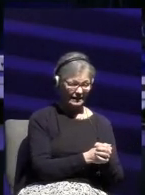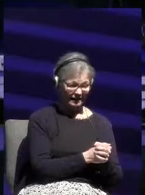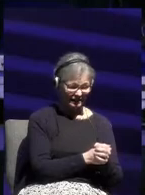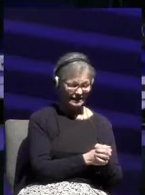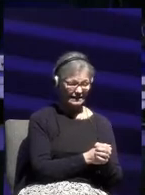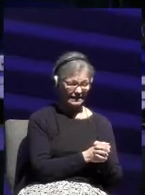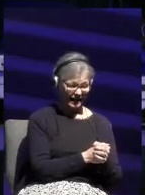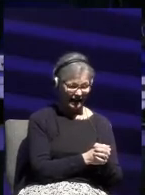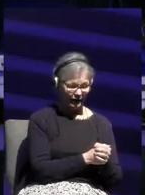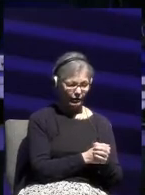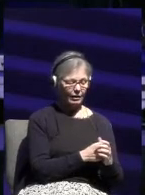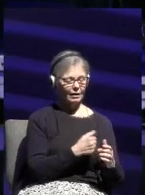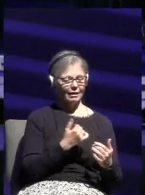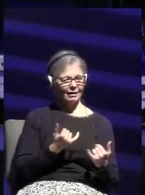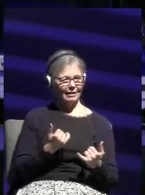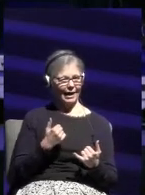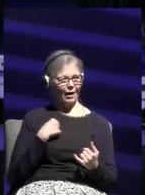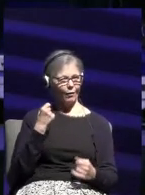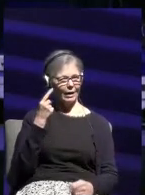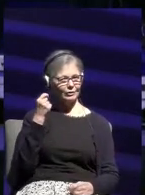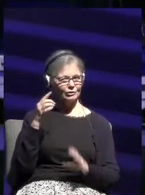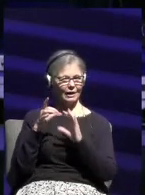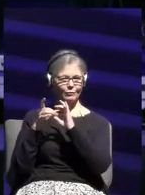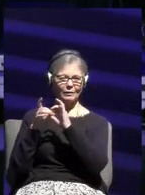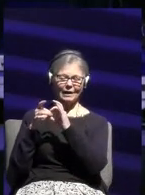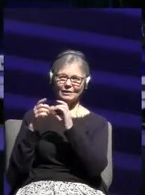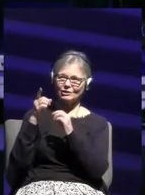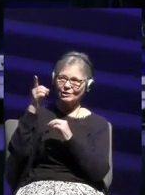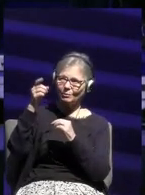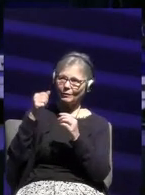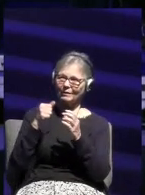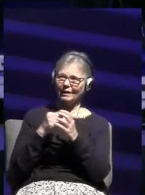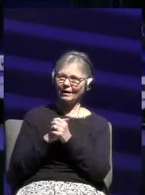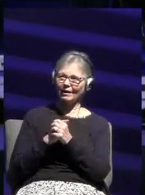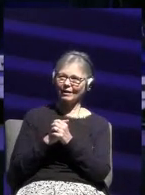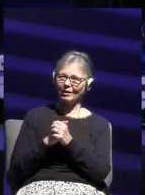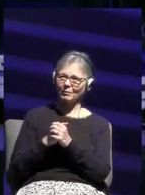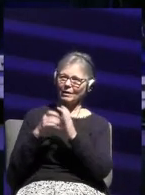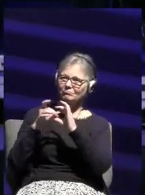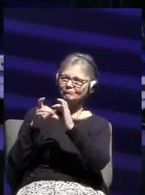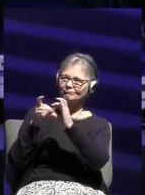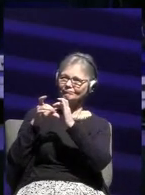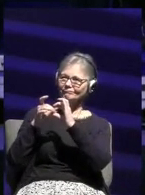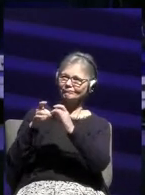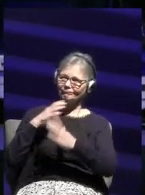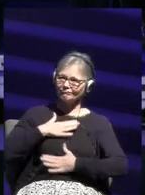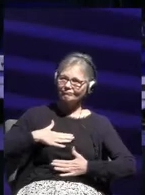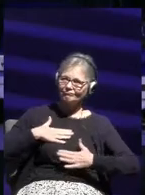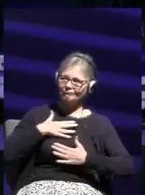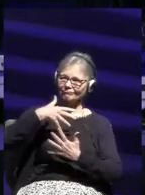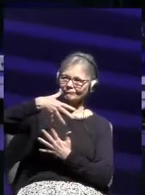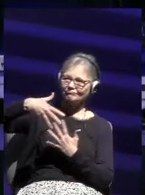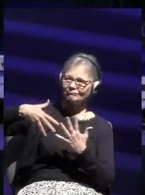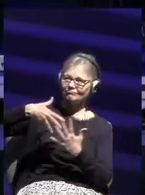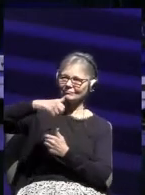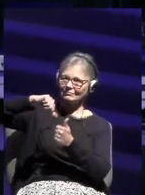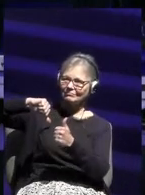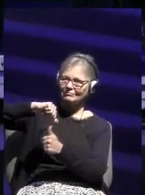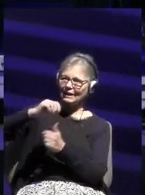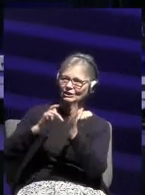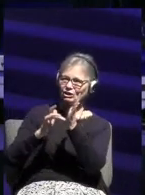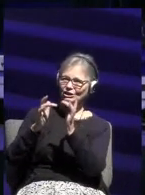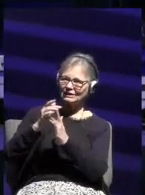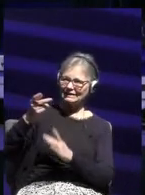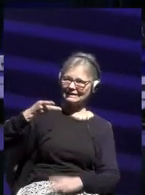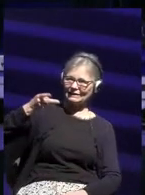when we understand the relationship that we can have and we can enjoy with our Savior Jesus